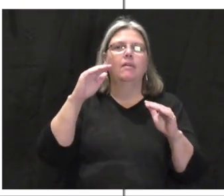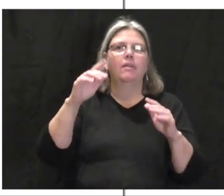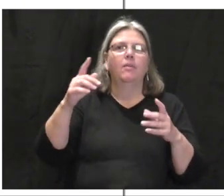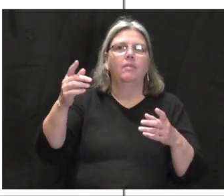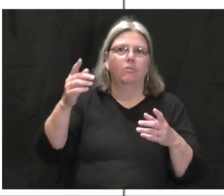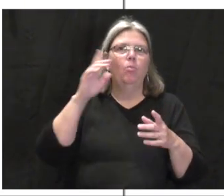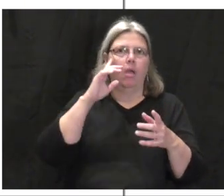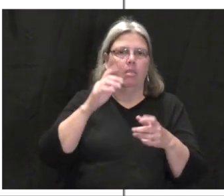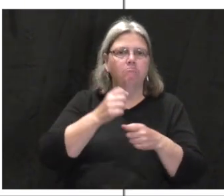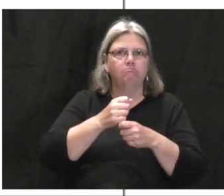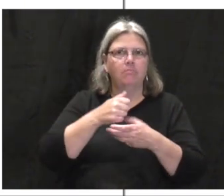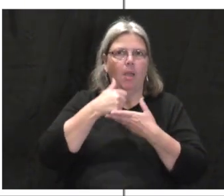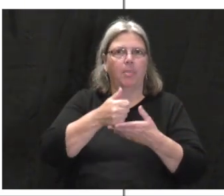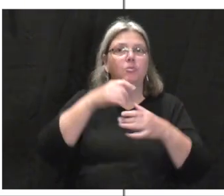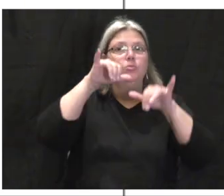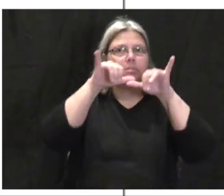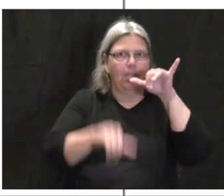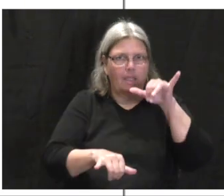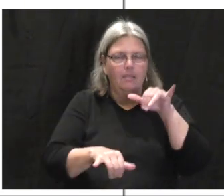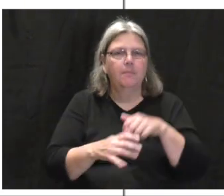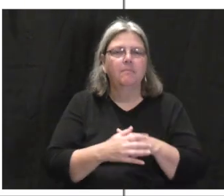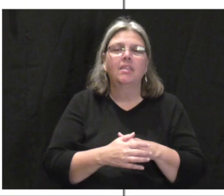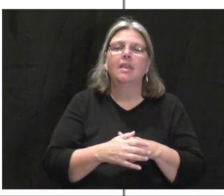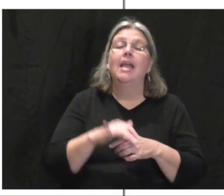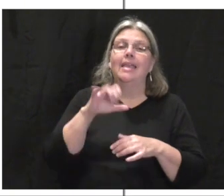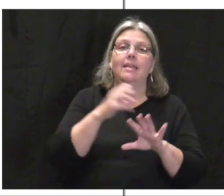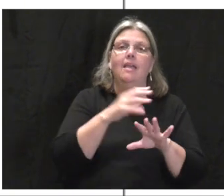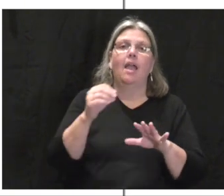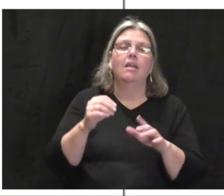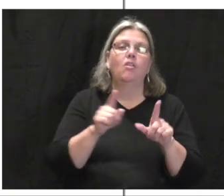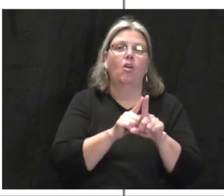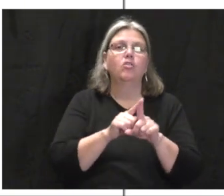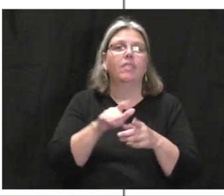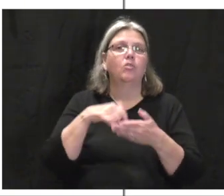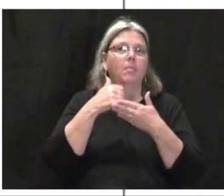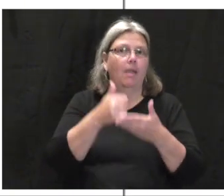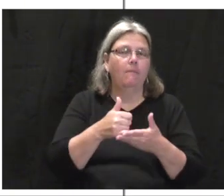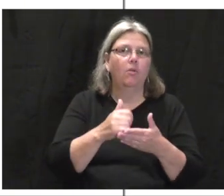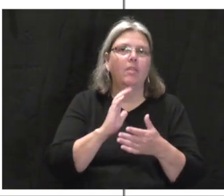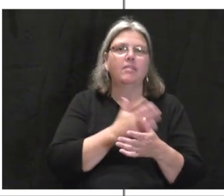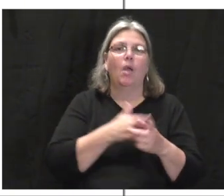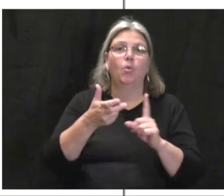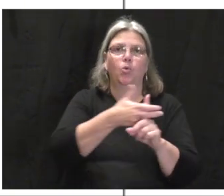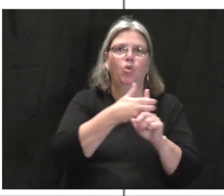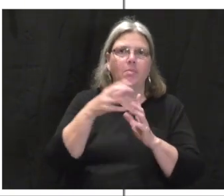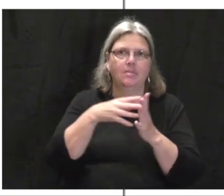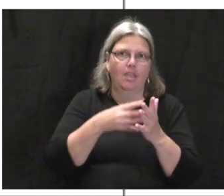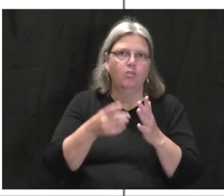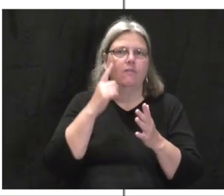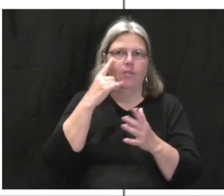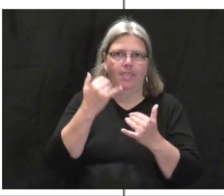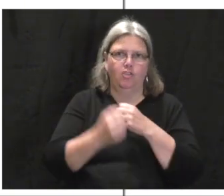so highlighted and italicized are the schools that are new for us and or that are